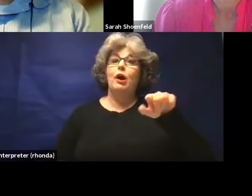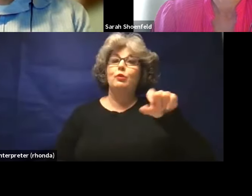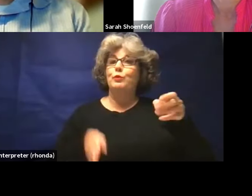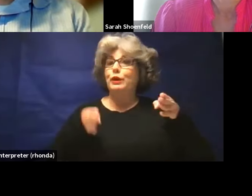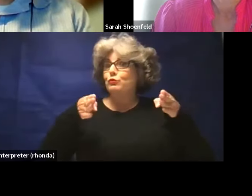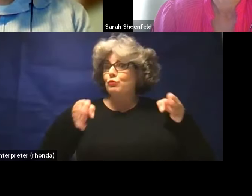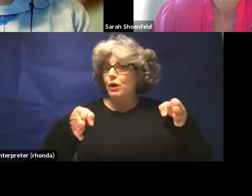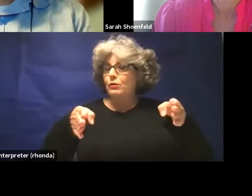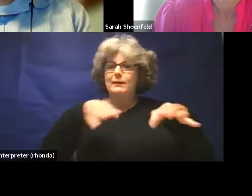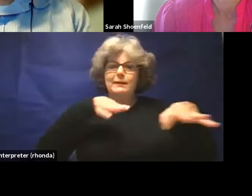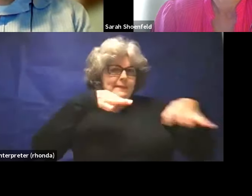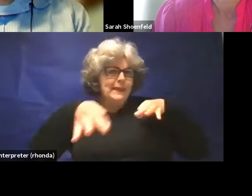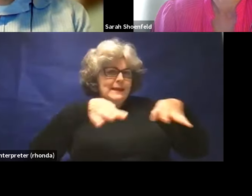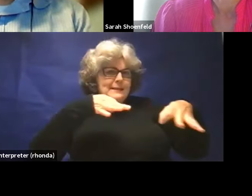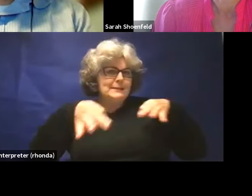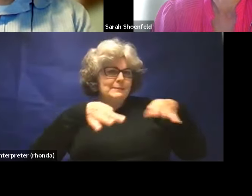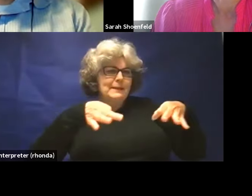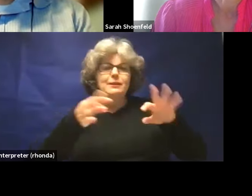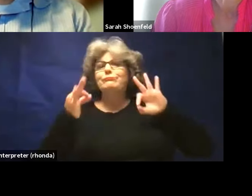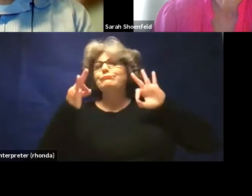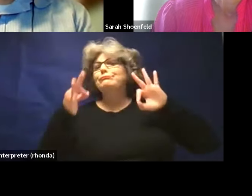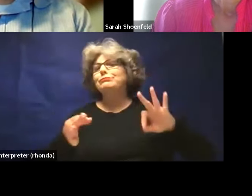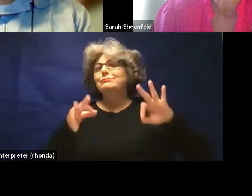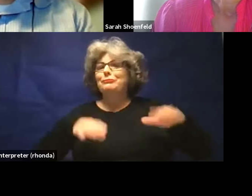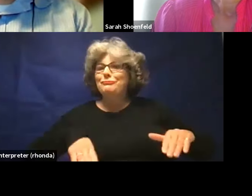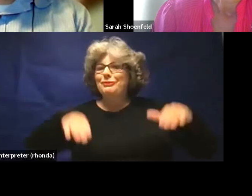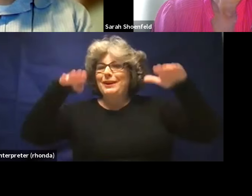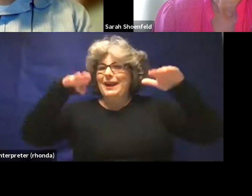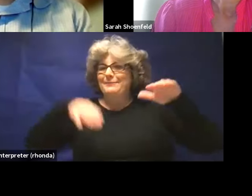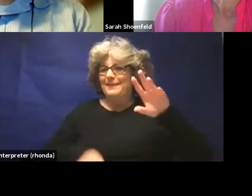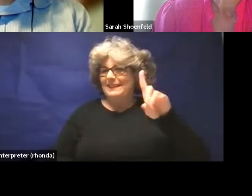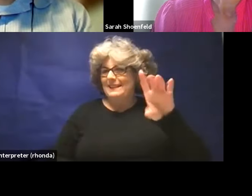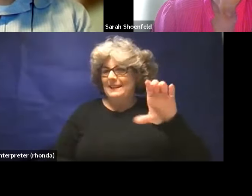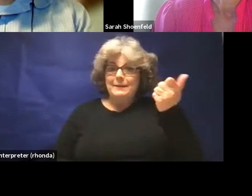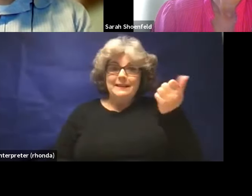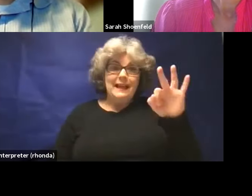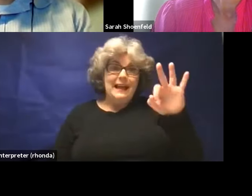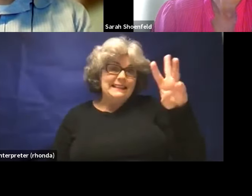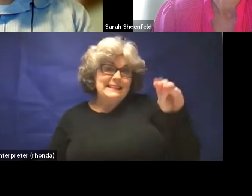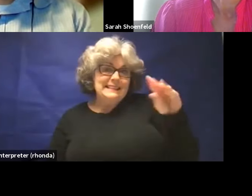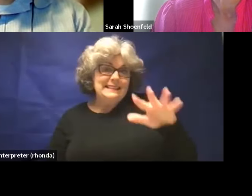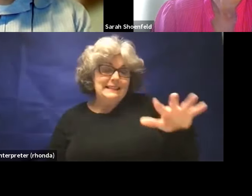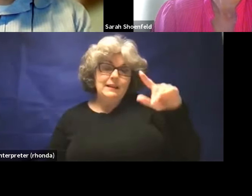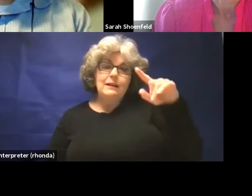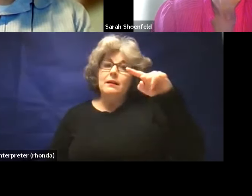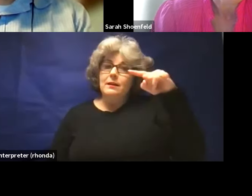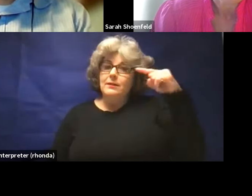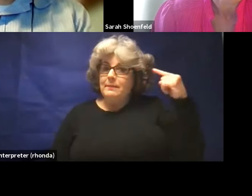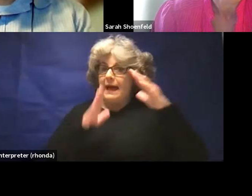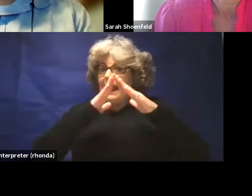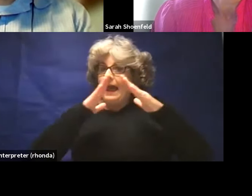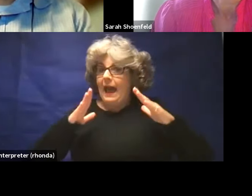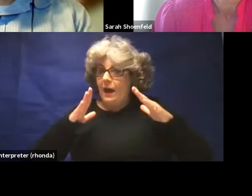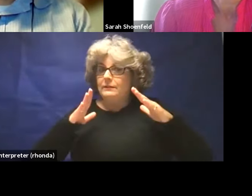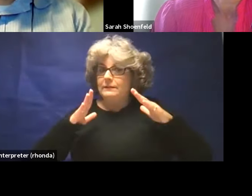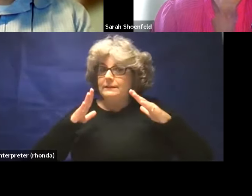they described to me what sounded like a pretty idyllic childhood. But around 1960, when the block, you know, the houses on this block